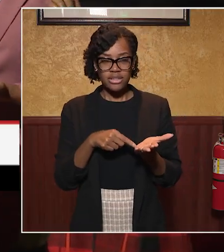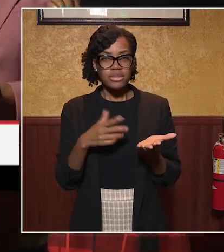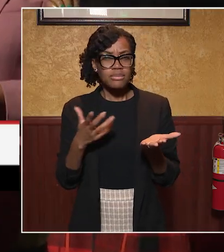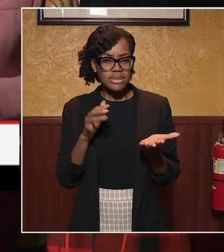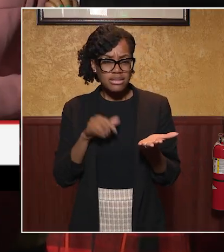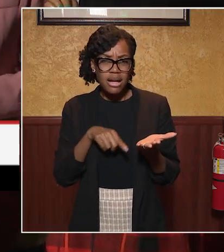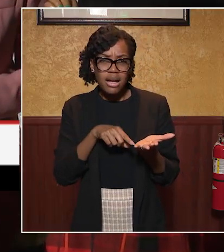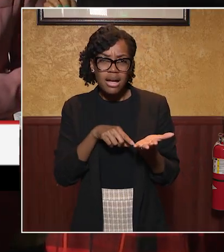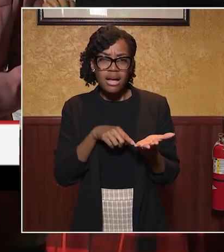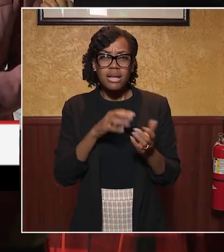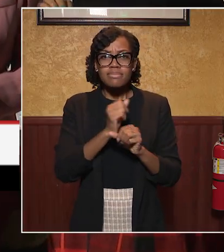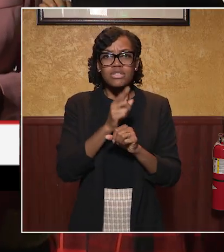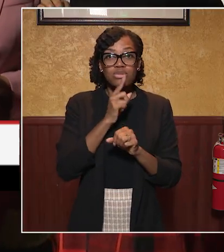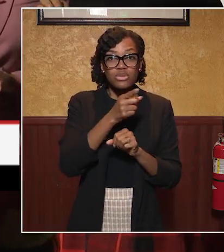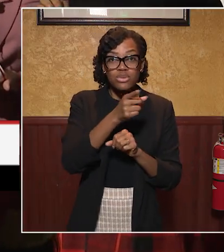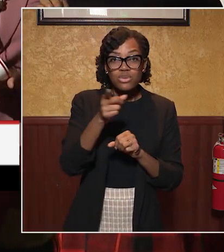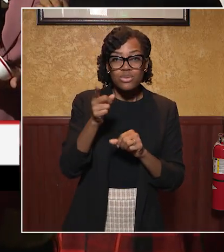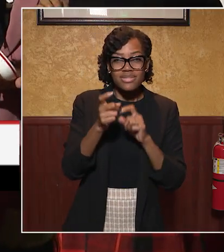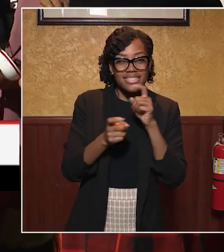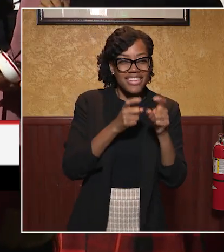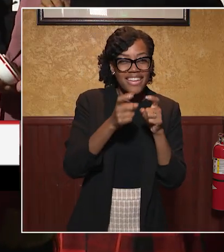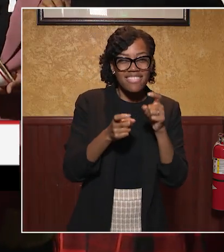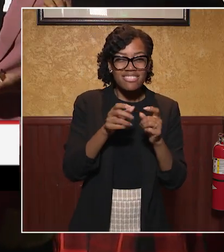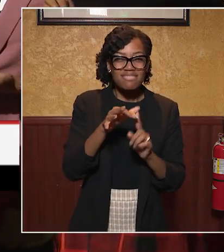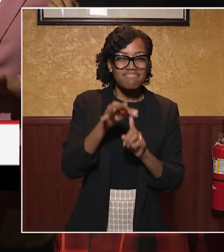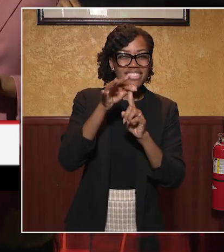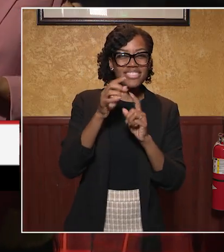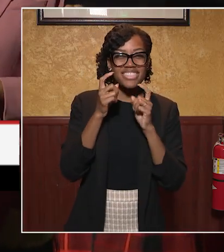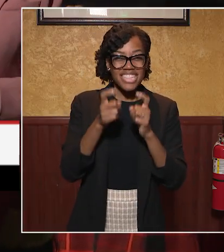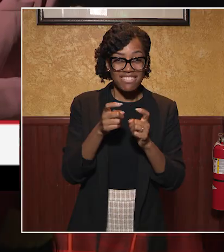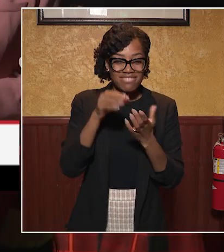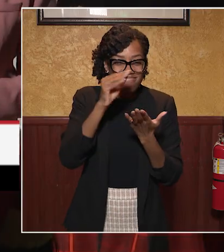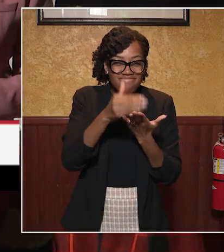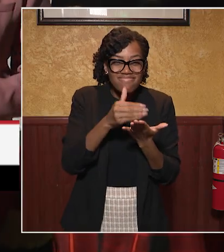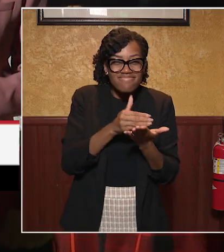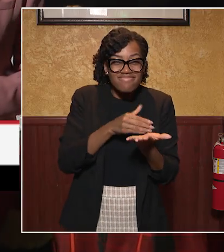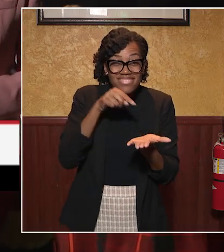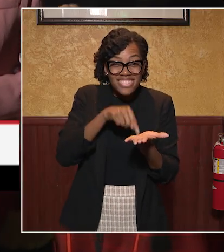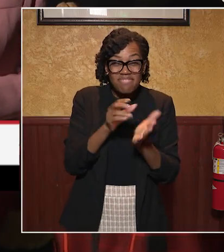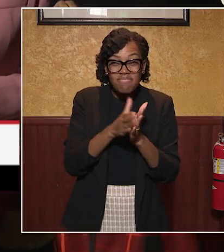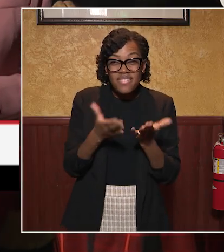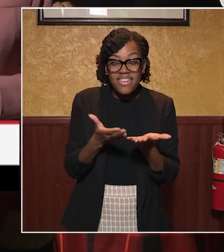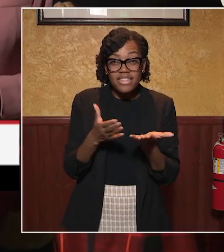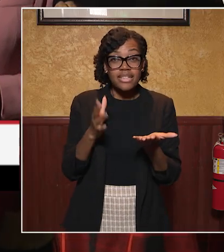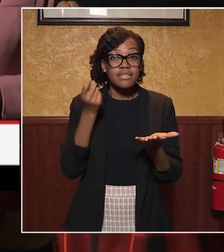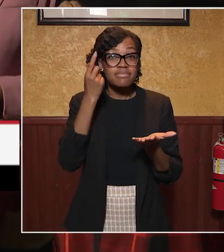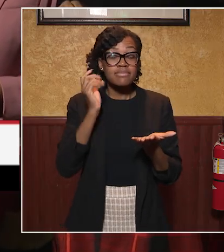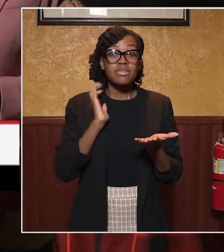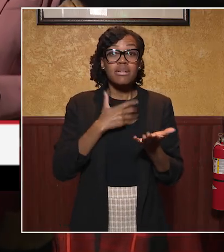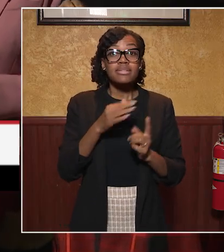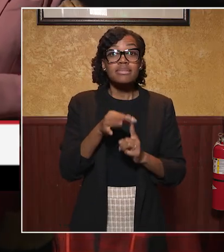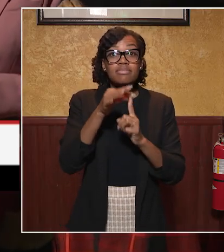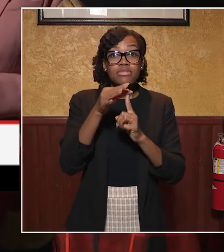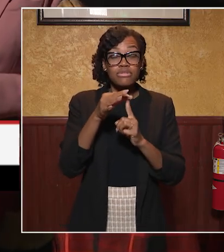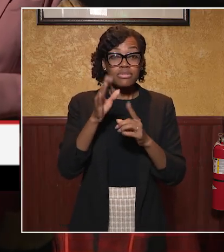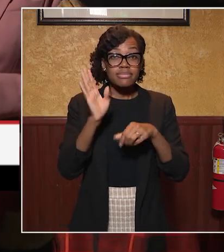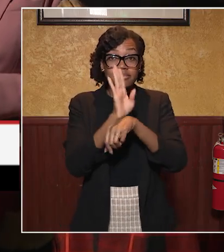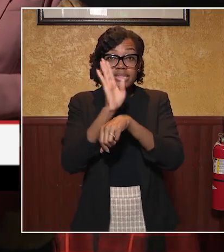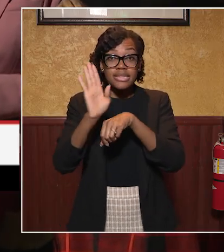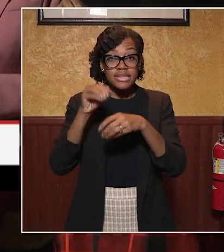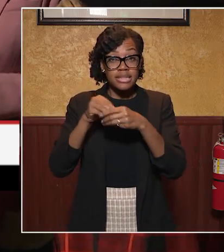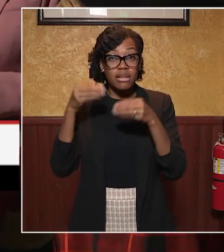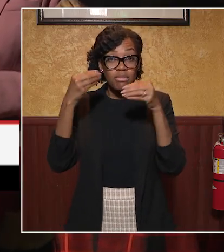can get the special gifts that you need for everybody who you love. It details some of our most special makers throughout the market and some of the many different things